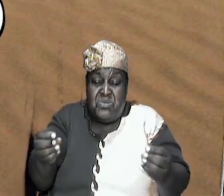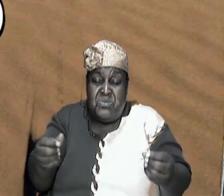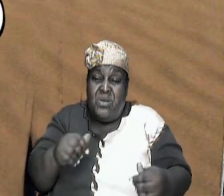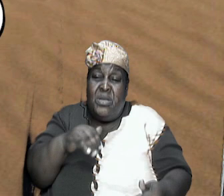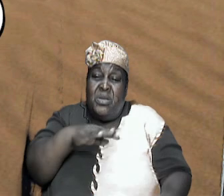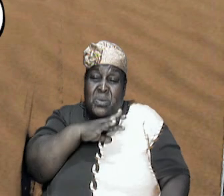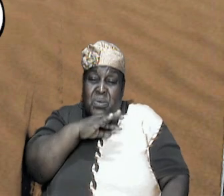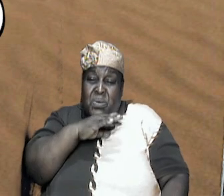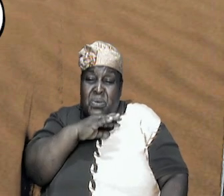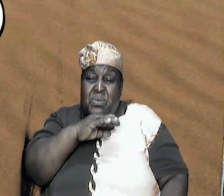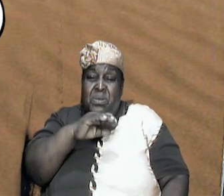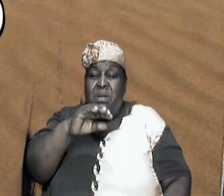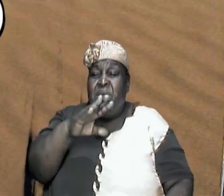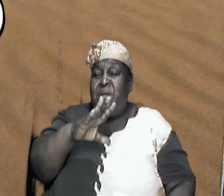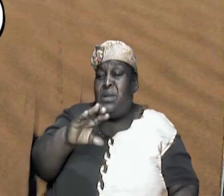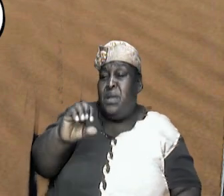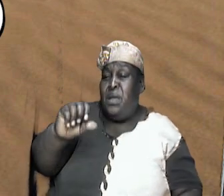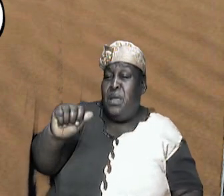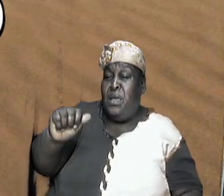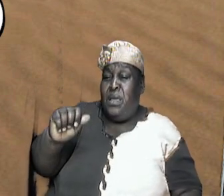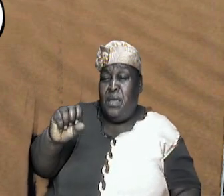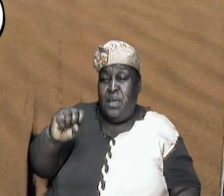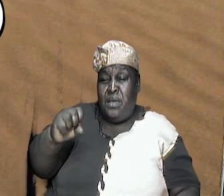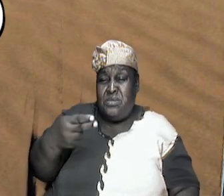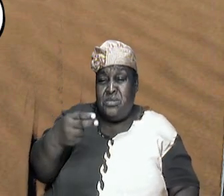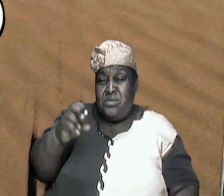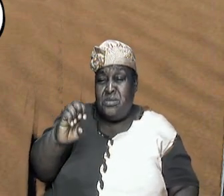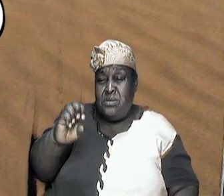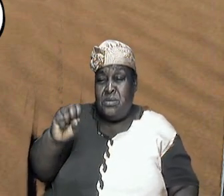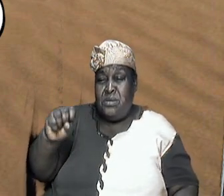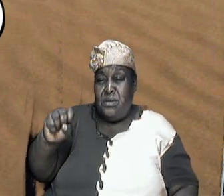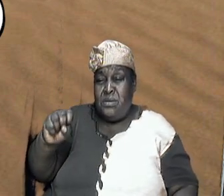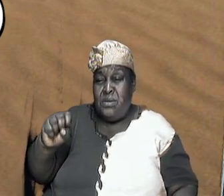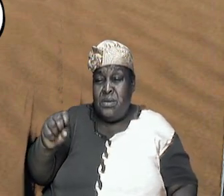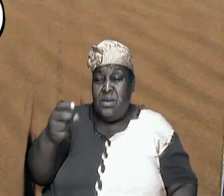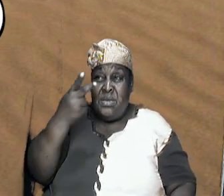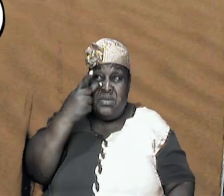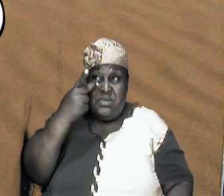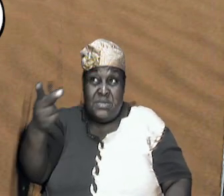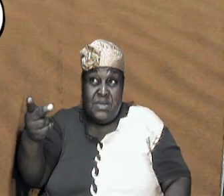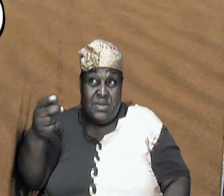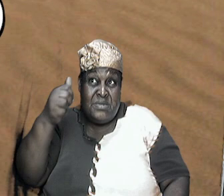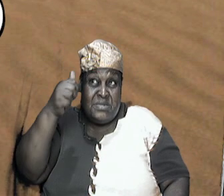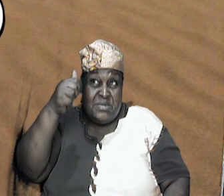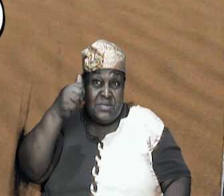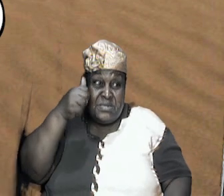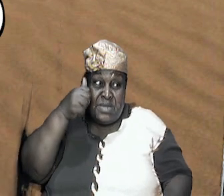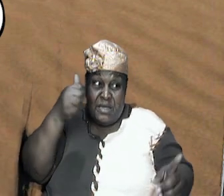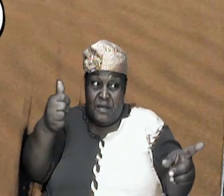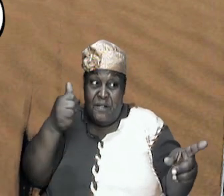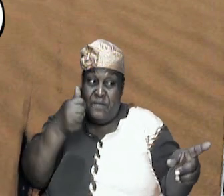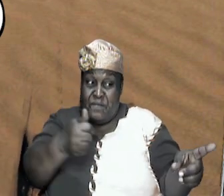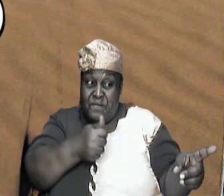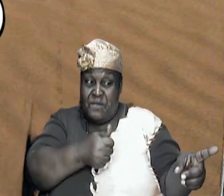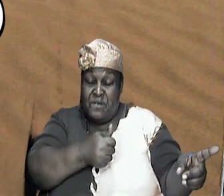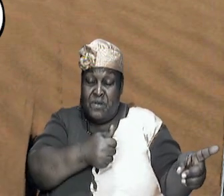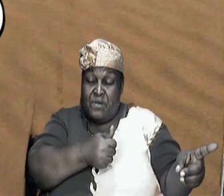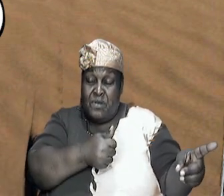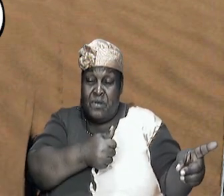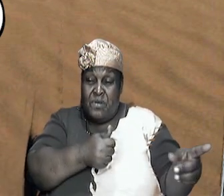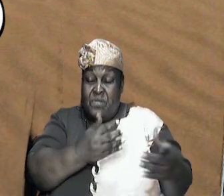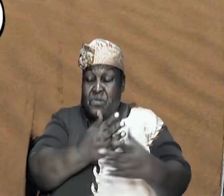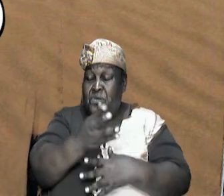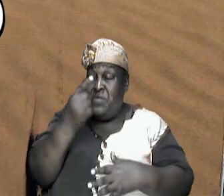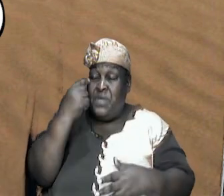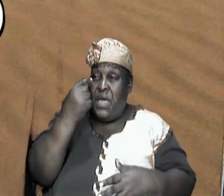Right? So what has changed? He now see himself through the eyes of